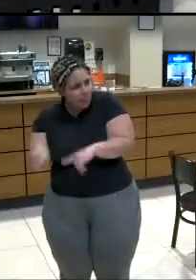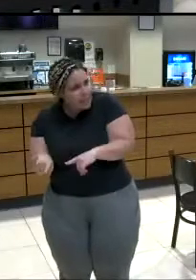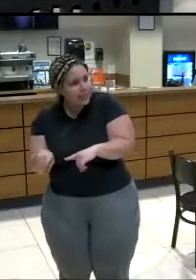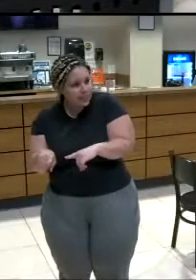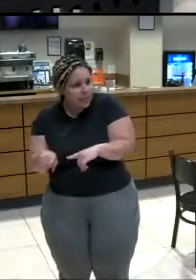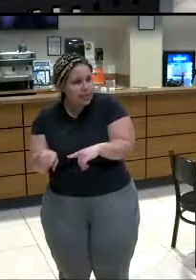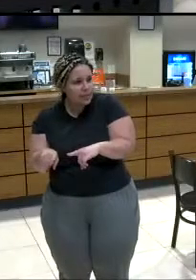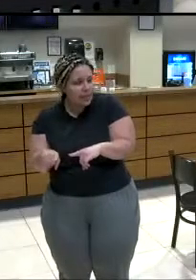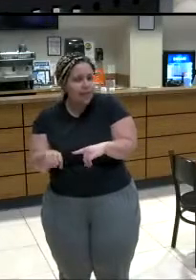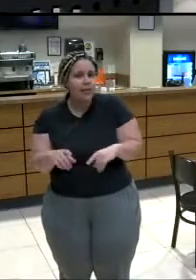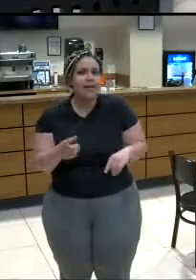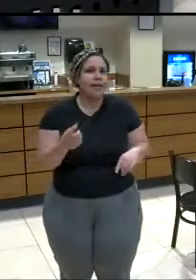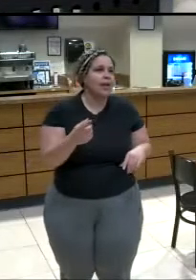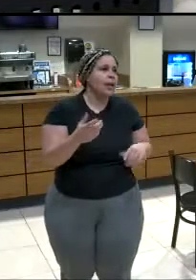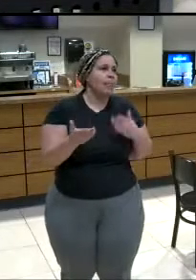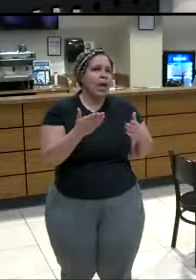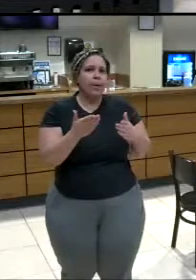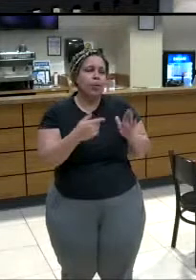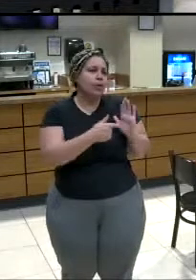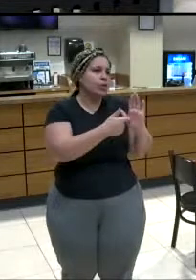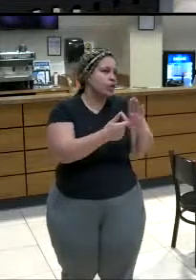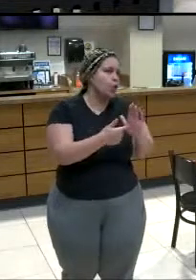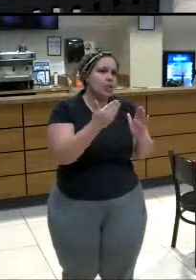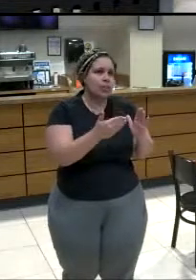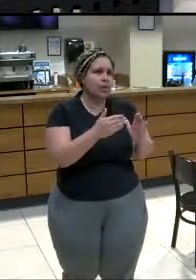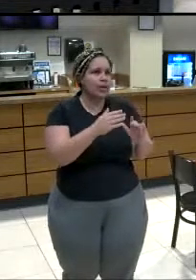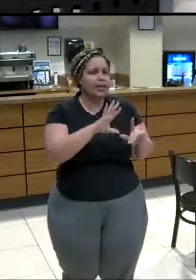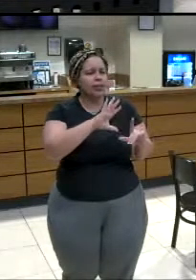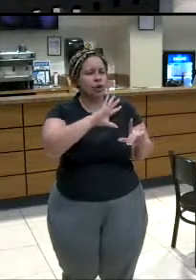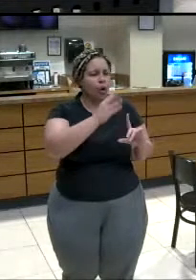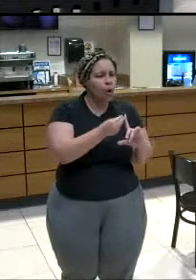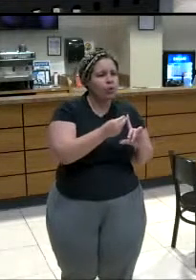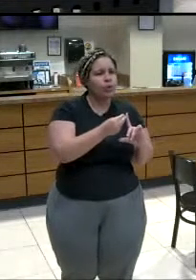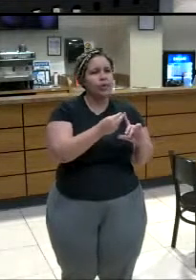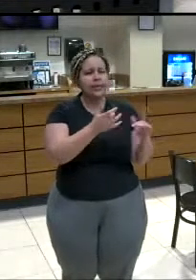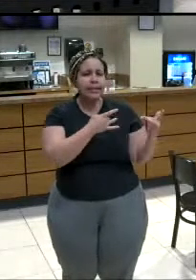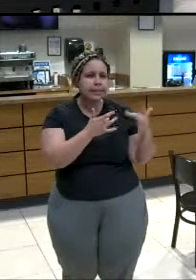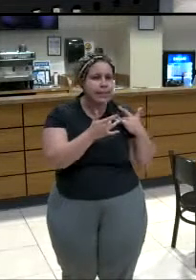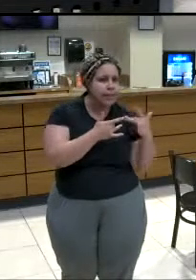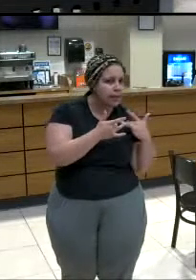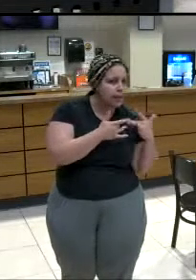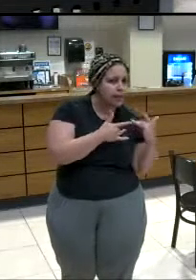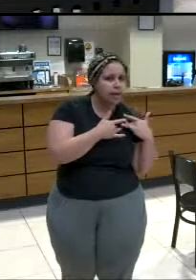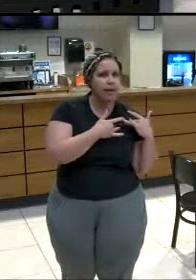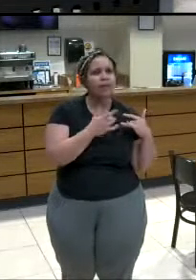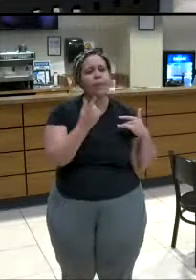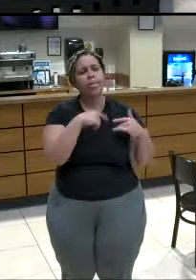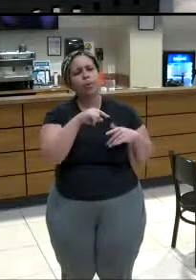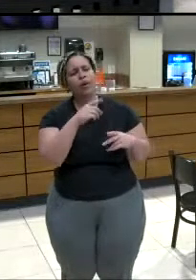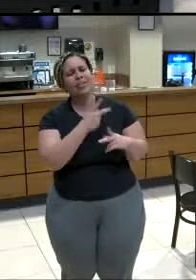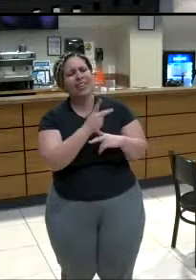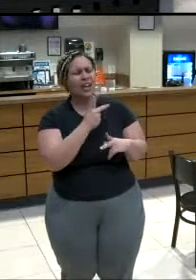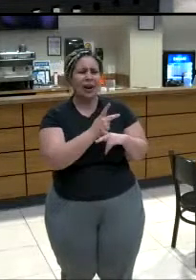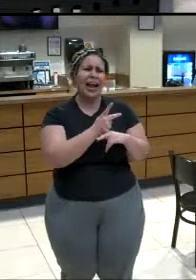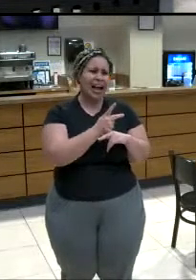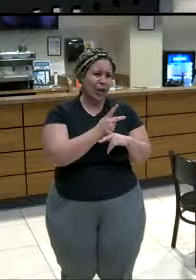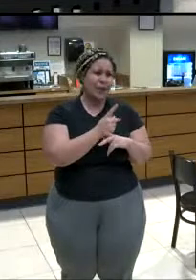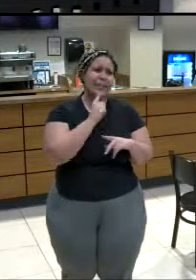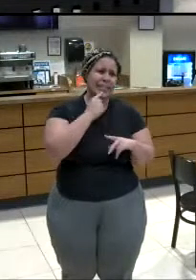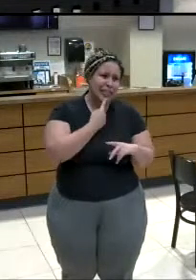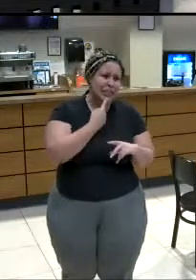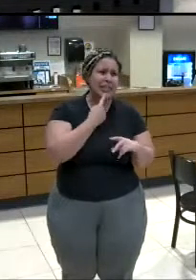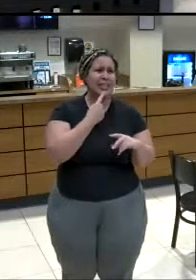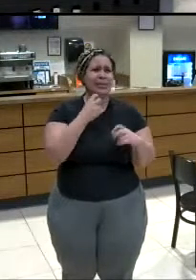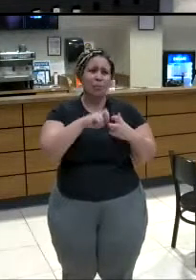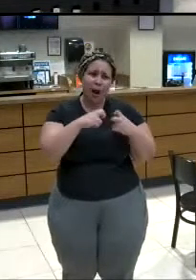and we think it's culturally sensitive and we get into it and we start finding out that there are significant issues of equity